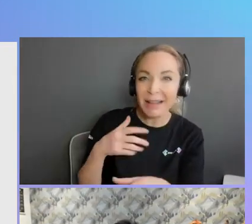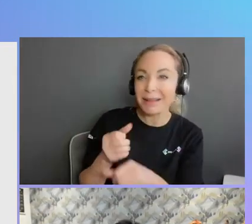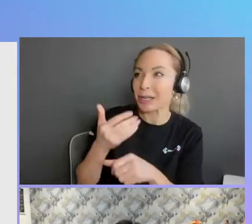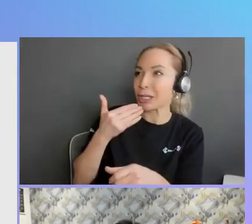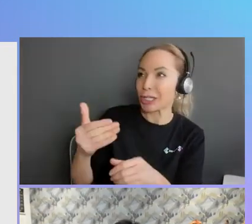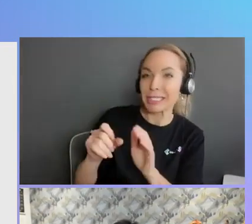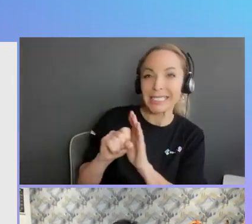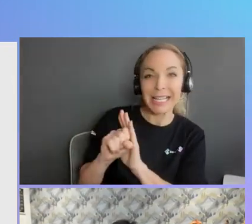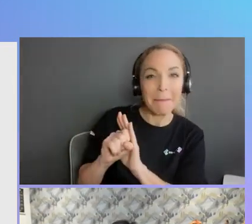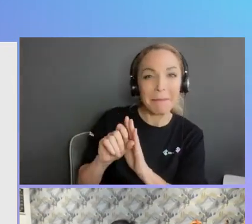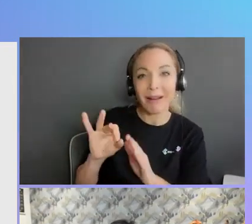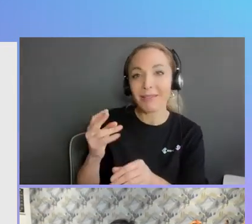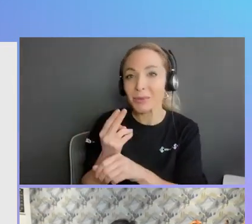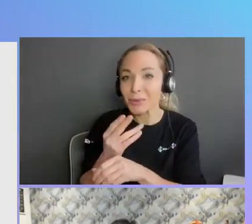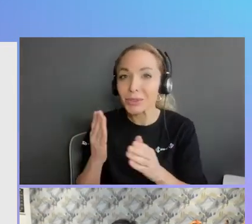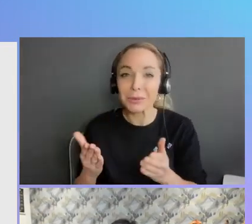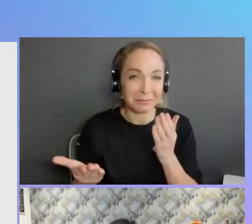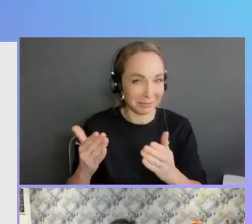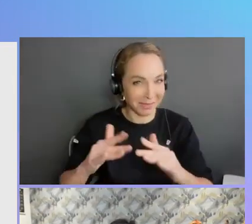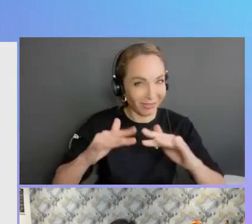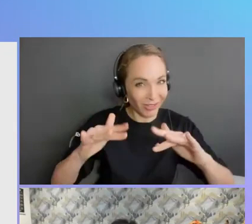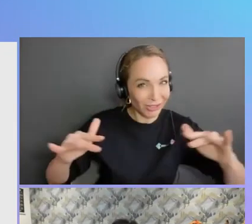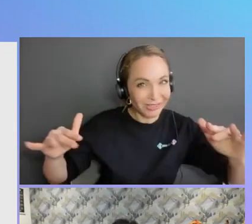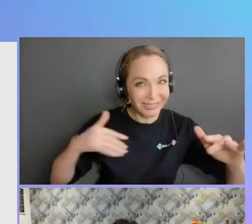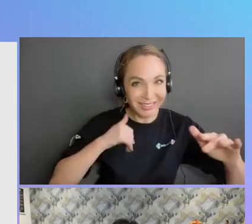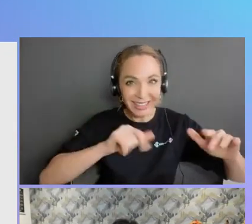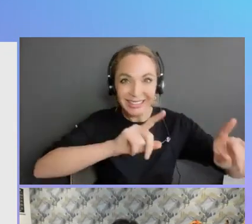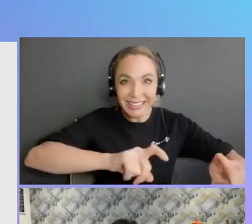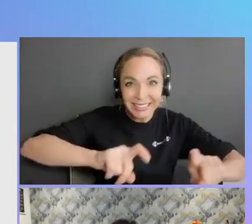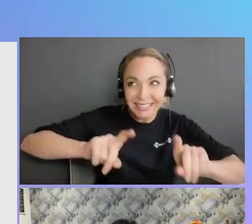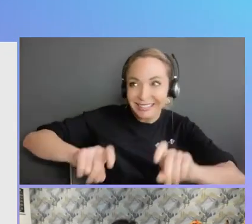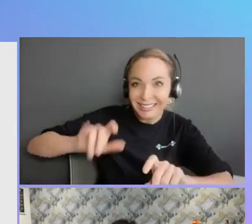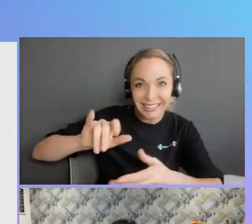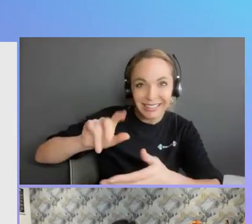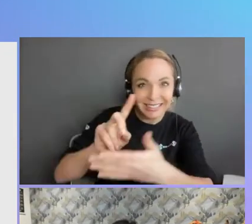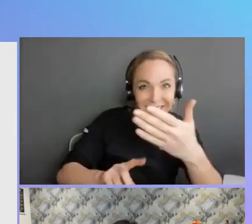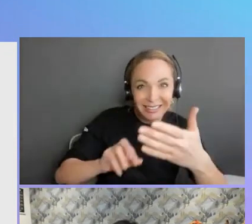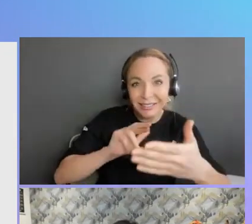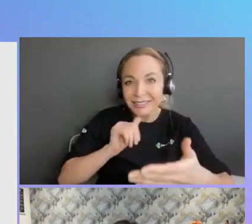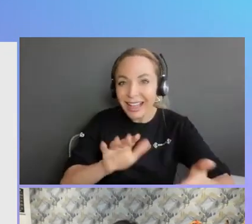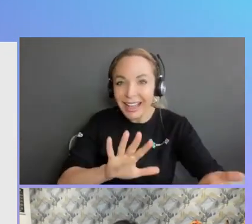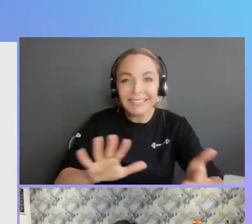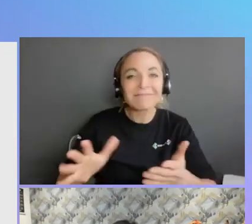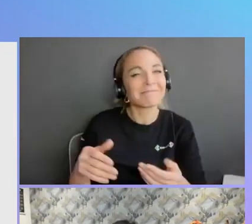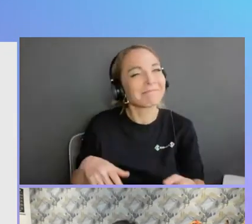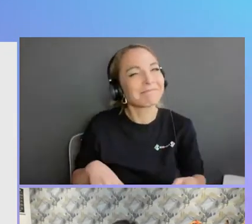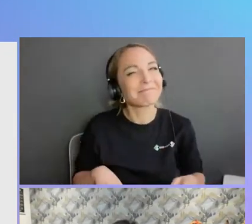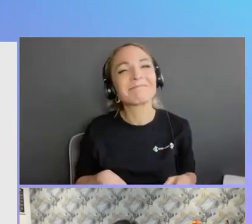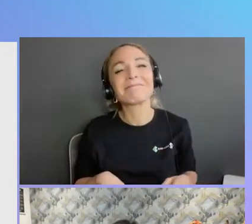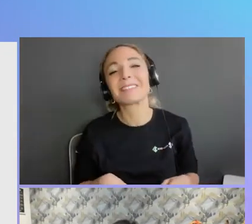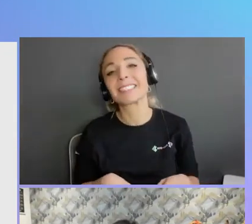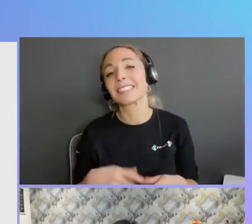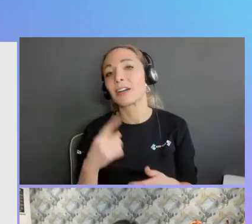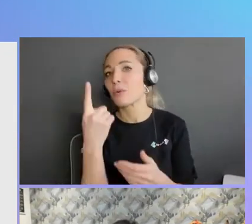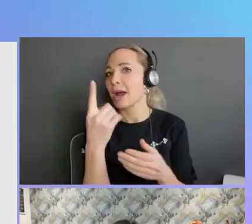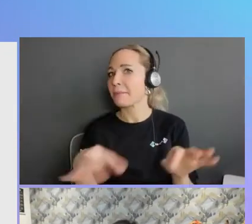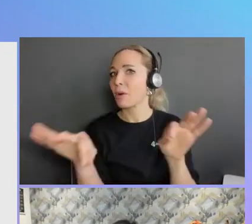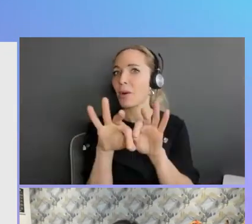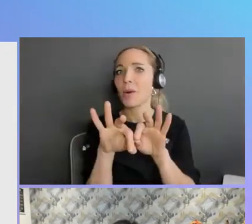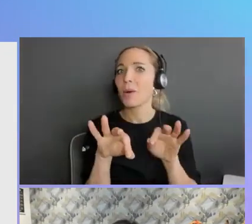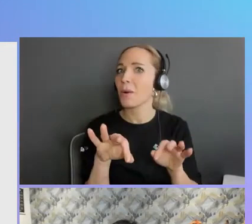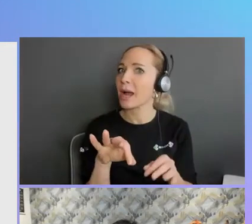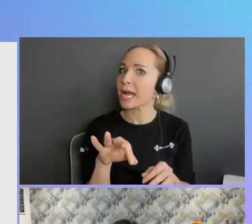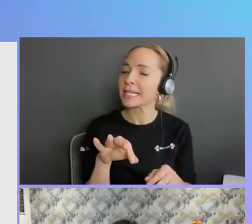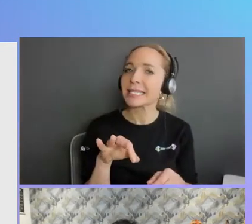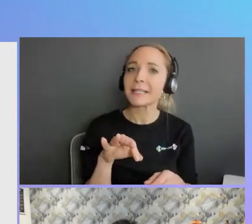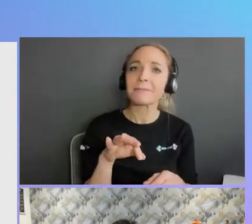of users, like a diverse sample that I can test my design? And one thing that is very important, it's not